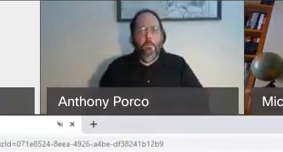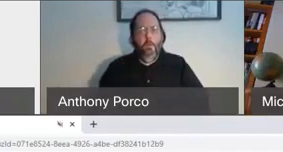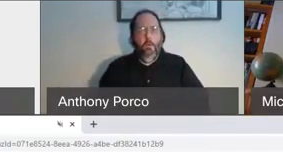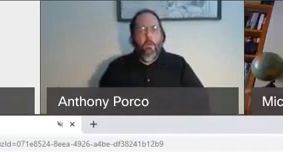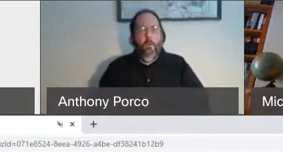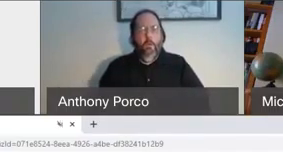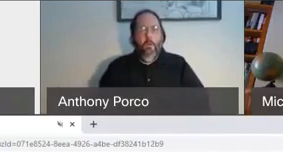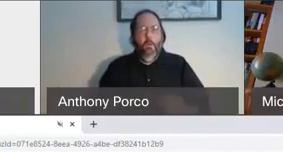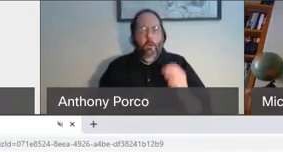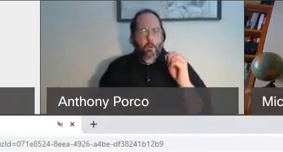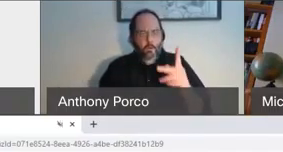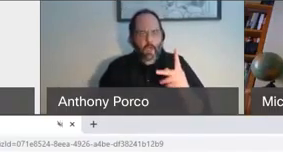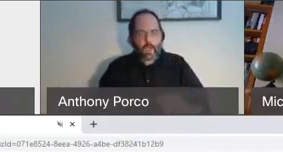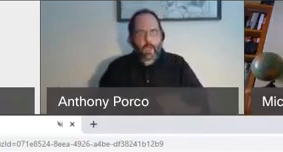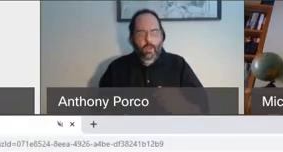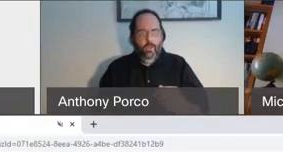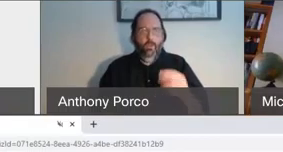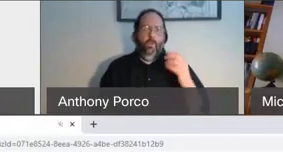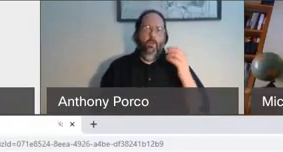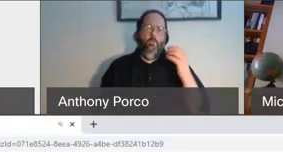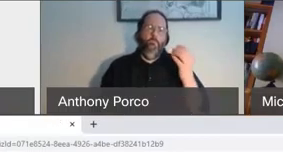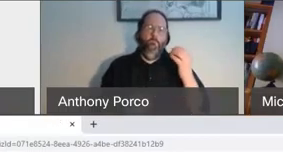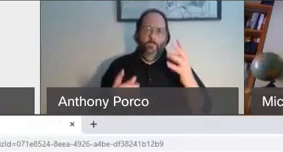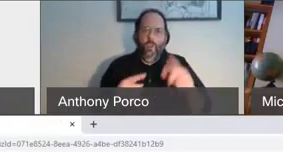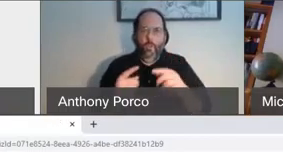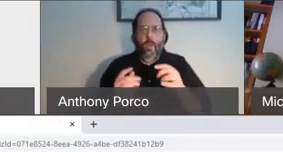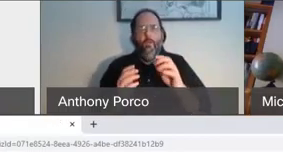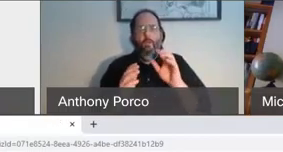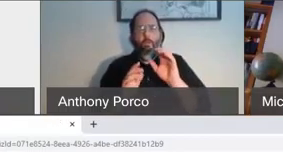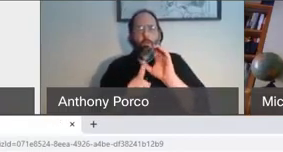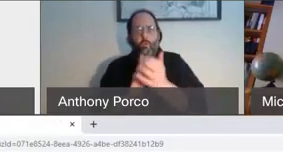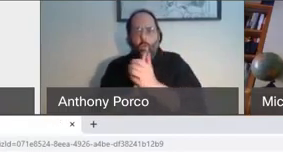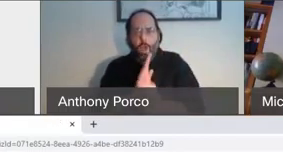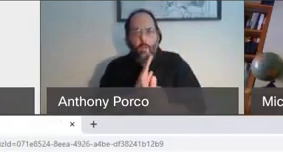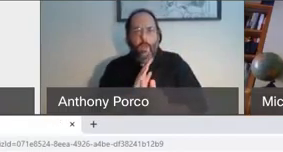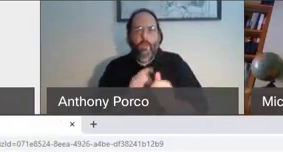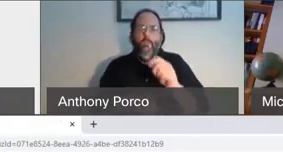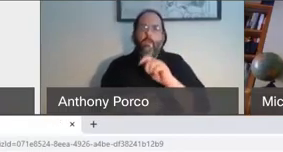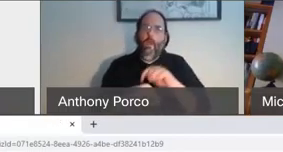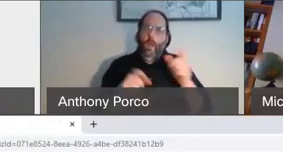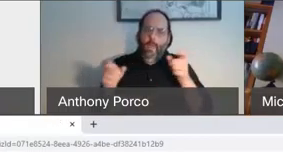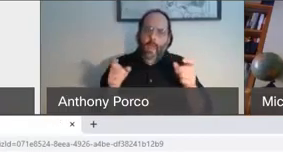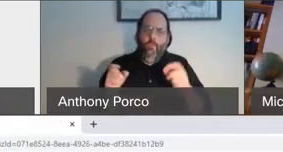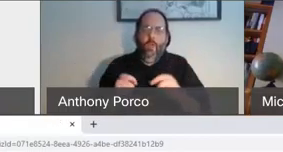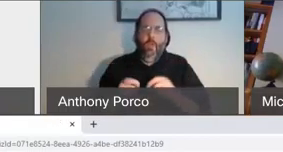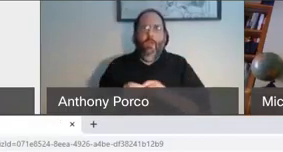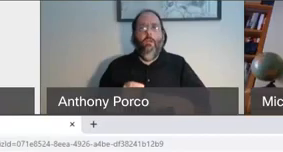So we have information about cultural competence, time management,